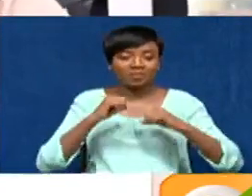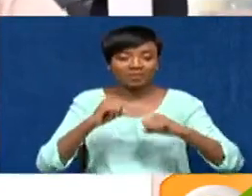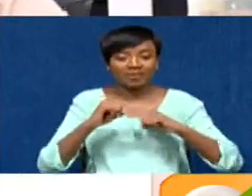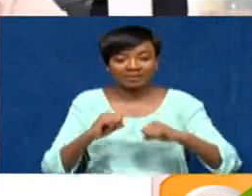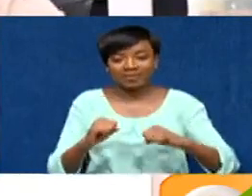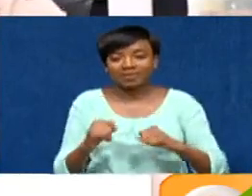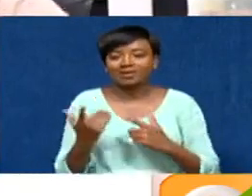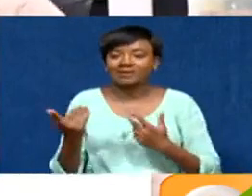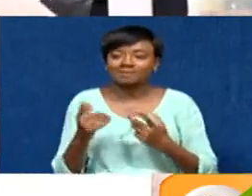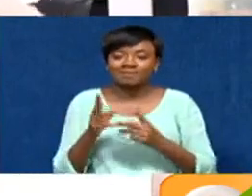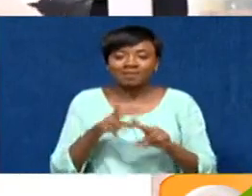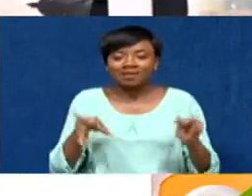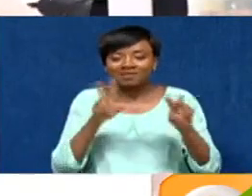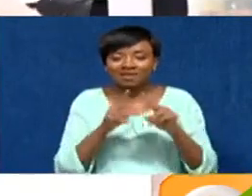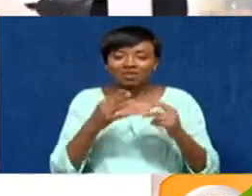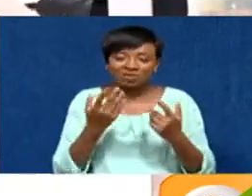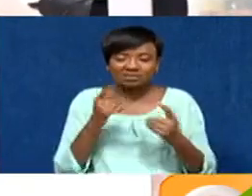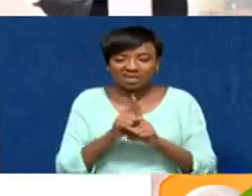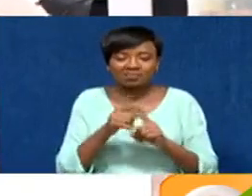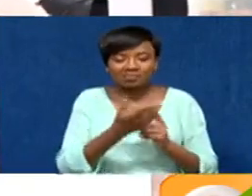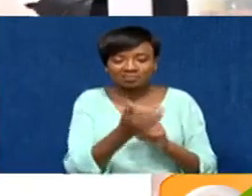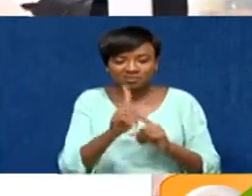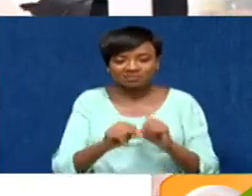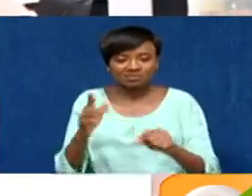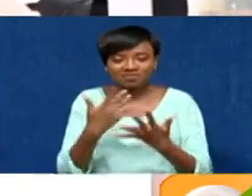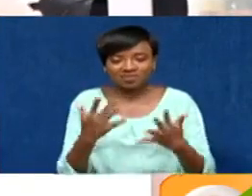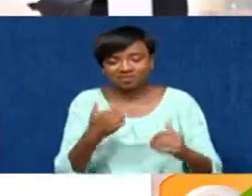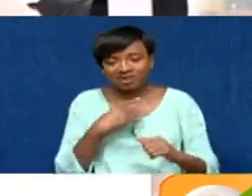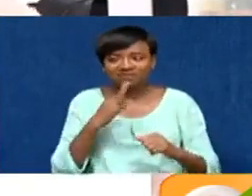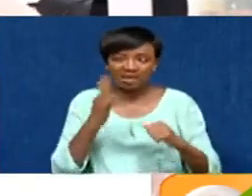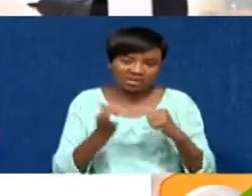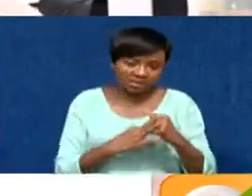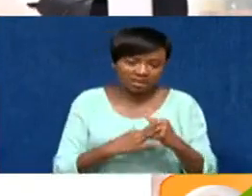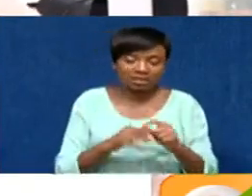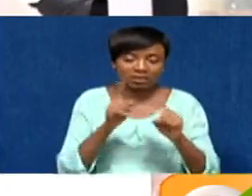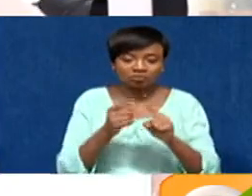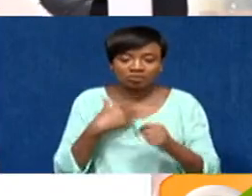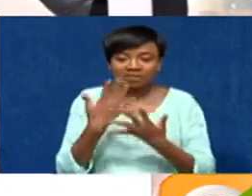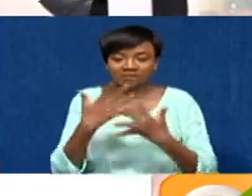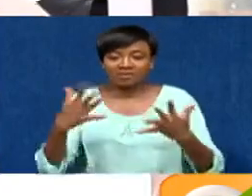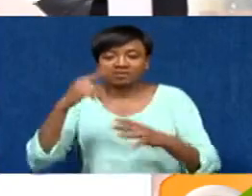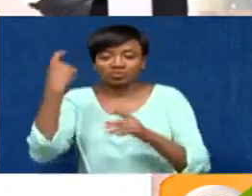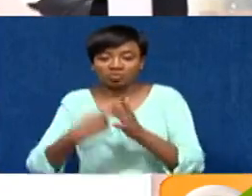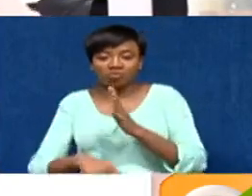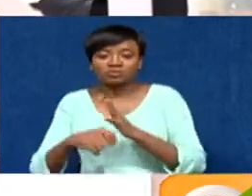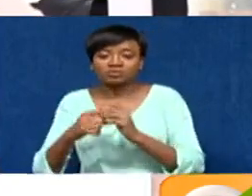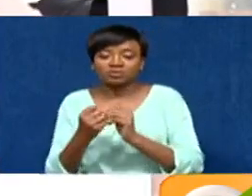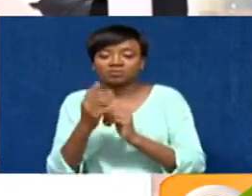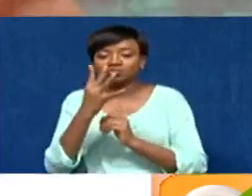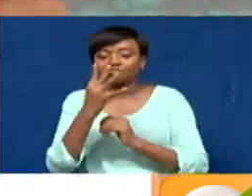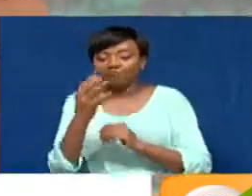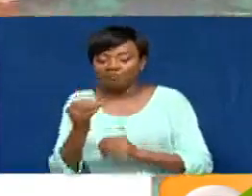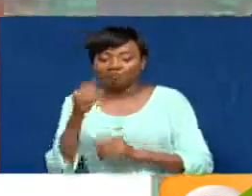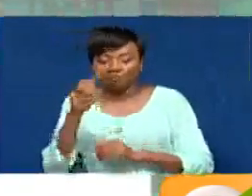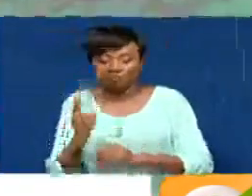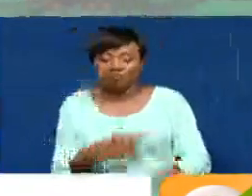for as low as 800 shillings. And we have products that retail for up to 40,000